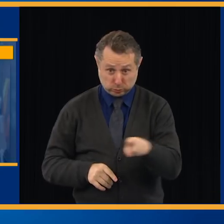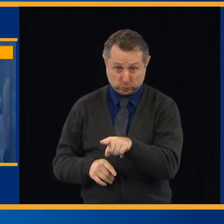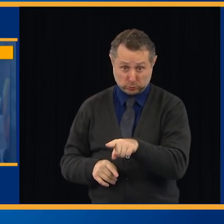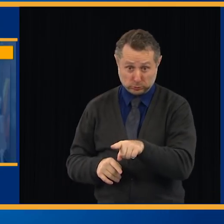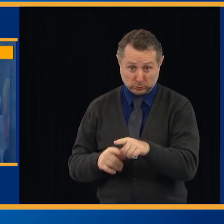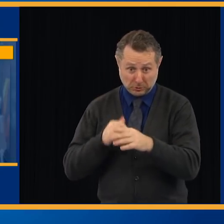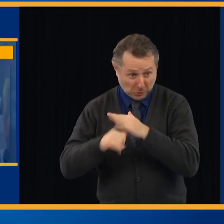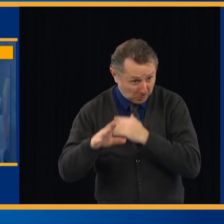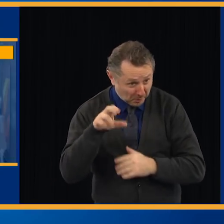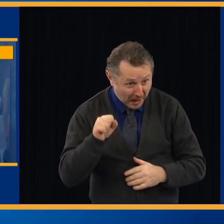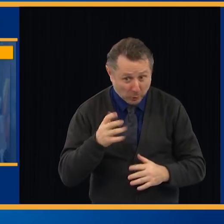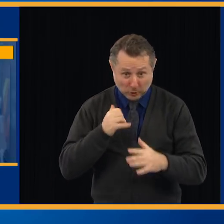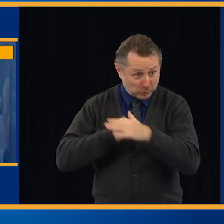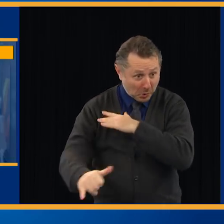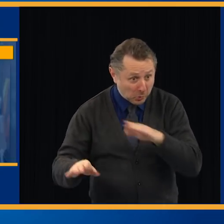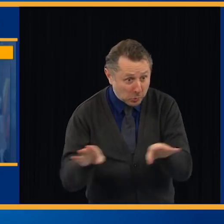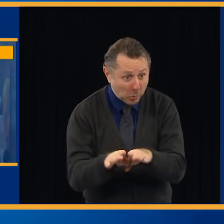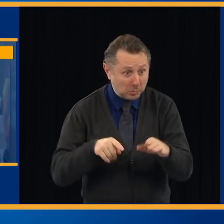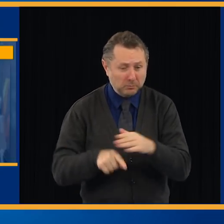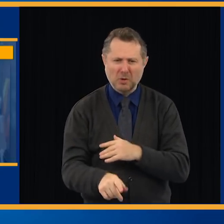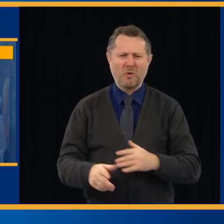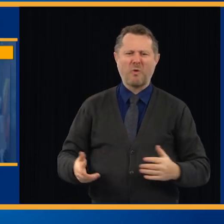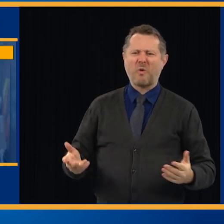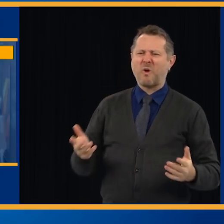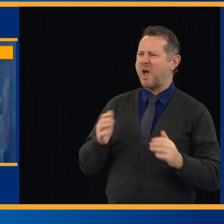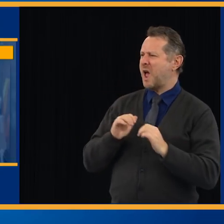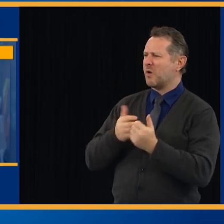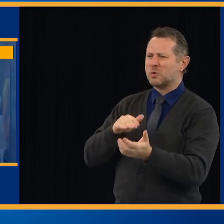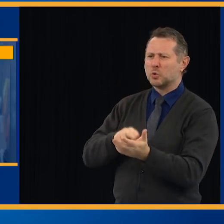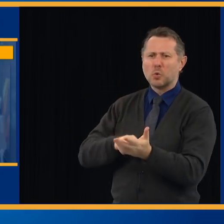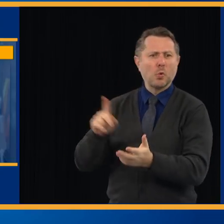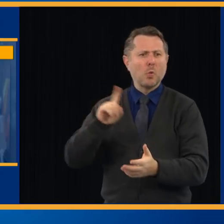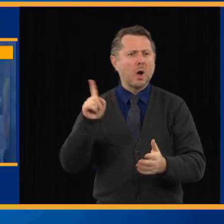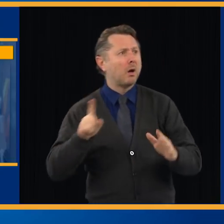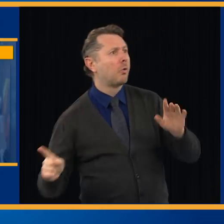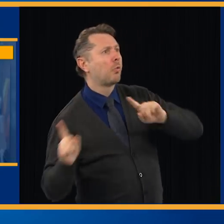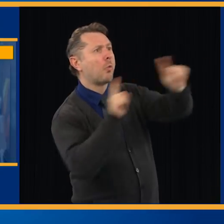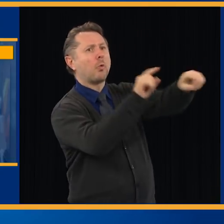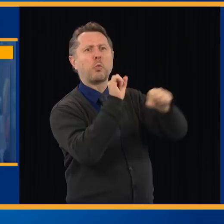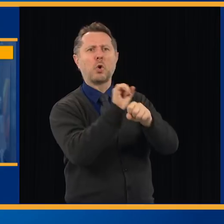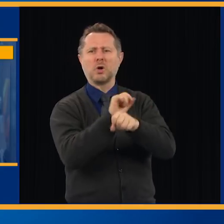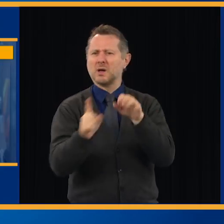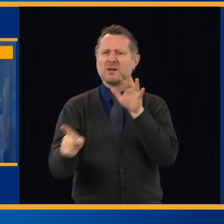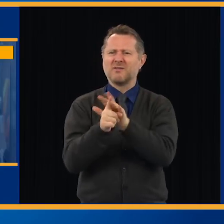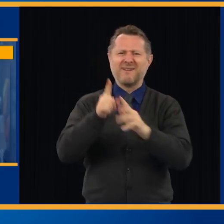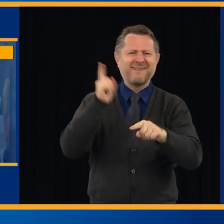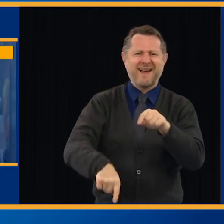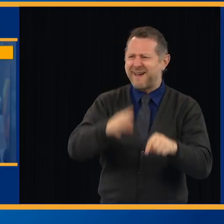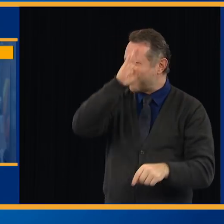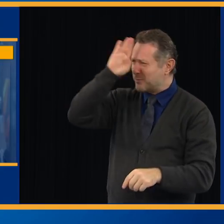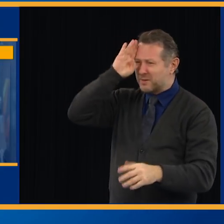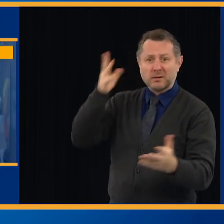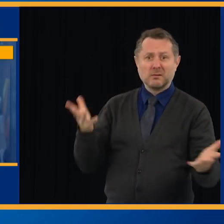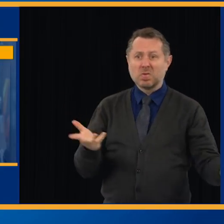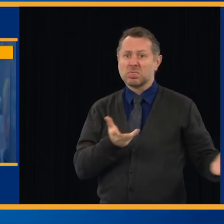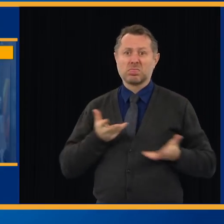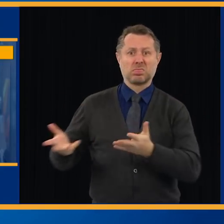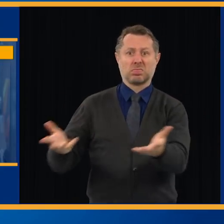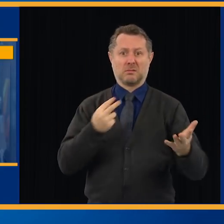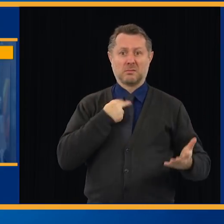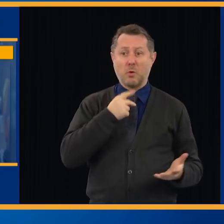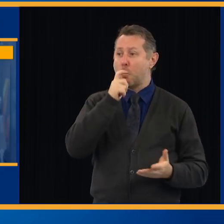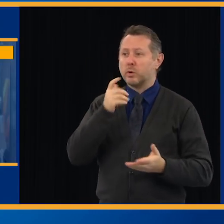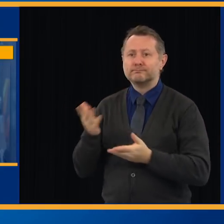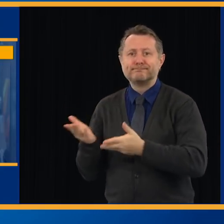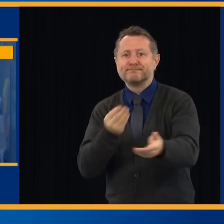the nurses and the doctors to be able to get to the hospital. Don't expect a delivery worker to be able to deliver food when you ring